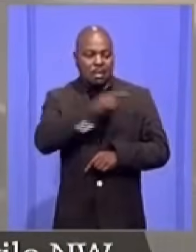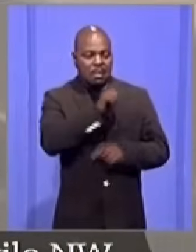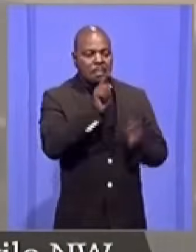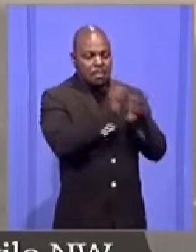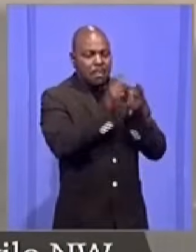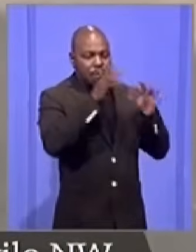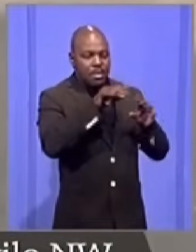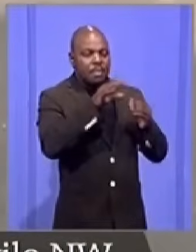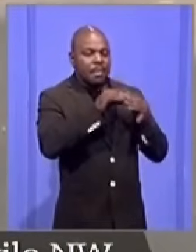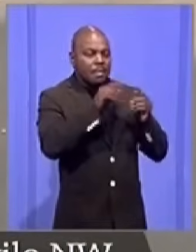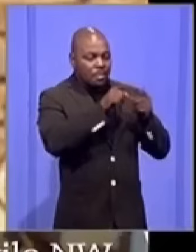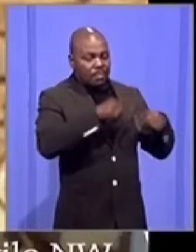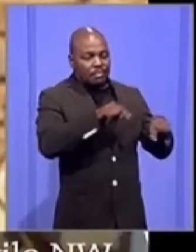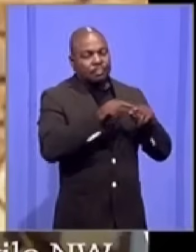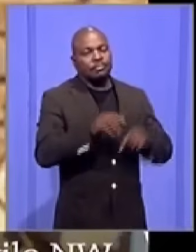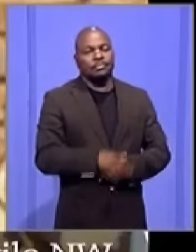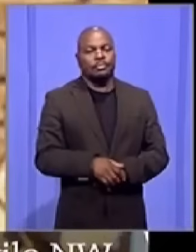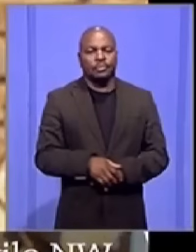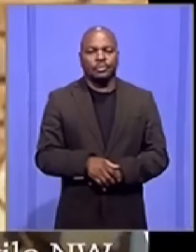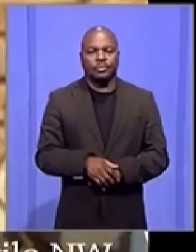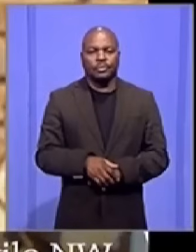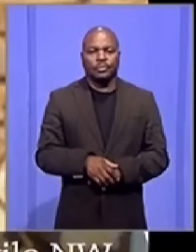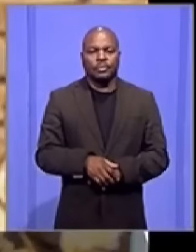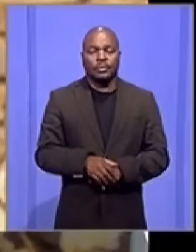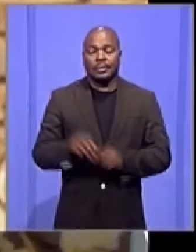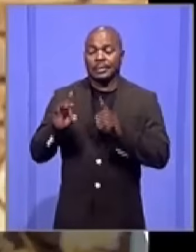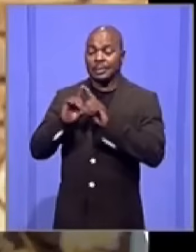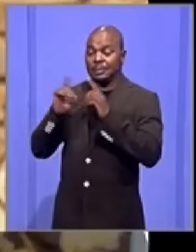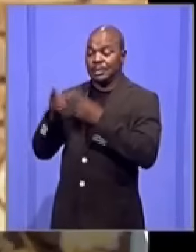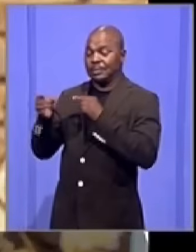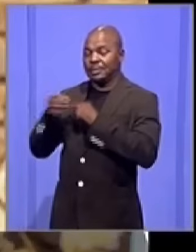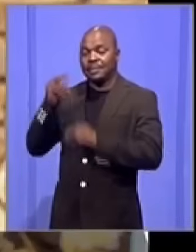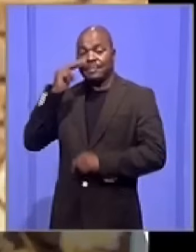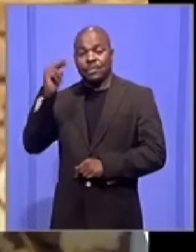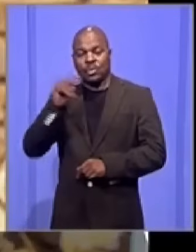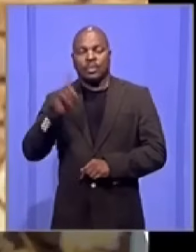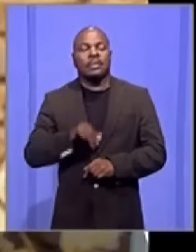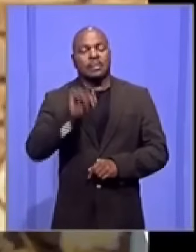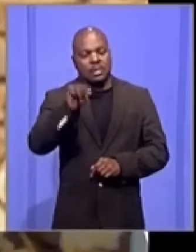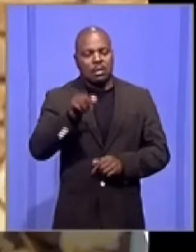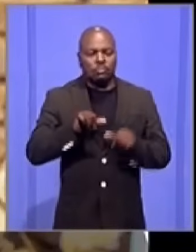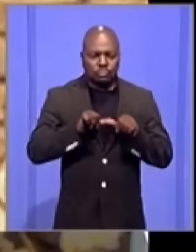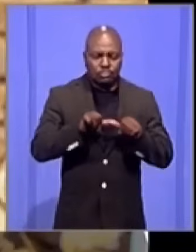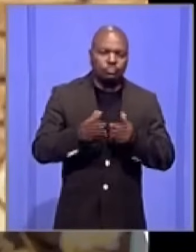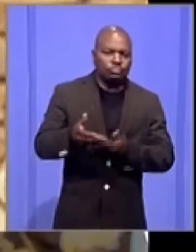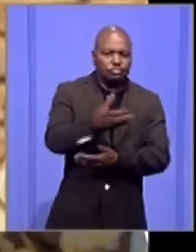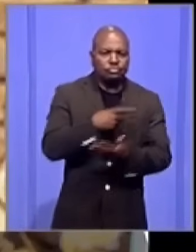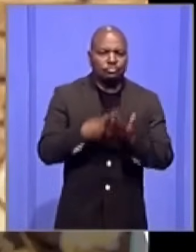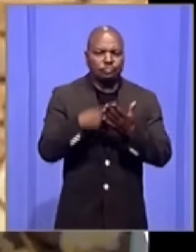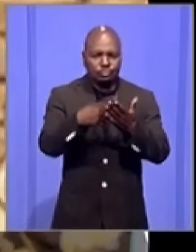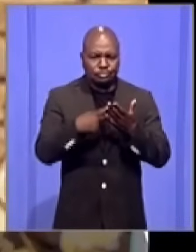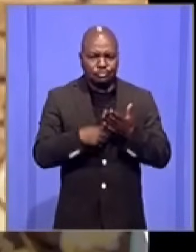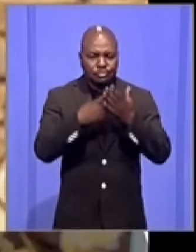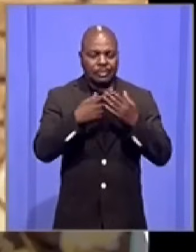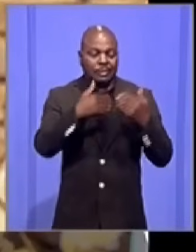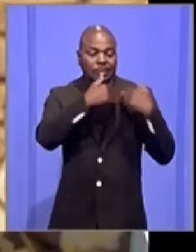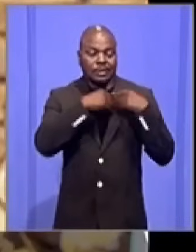ba EPWP It is the view of the department that there is ongoing discussions with the trust